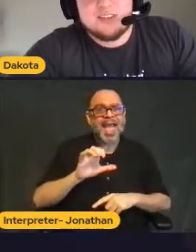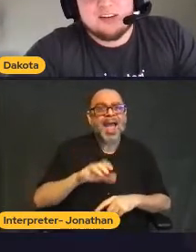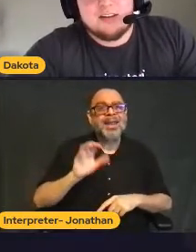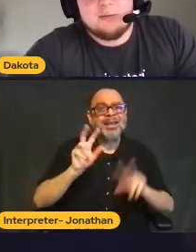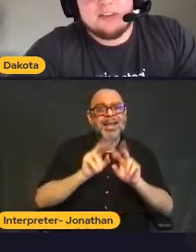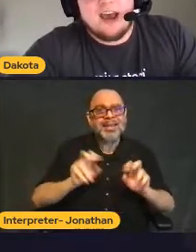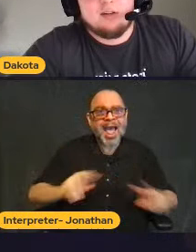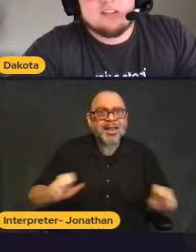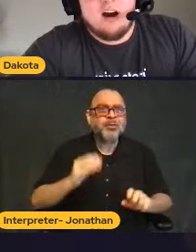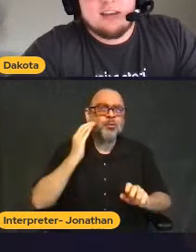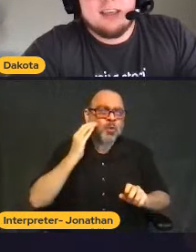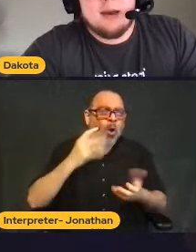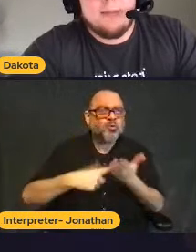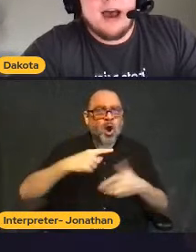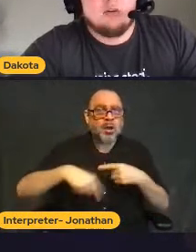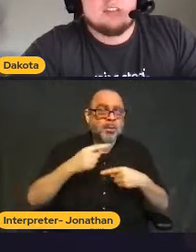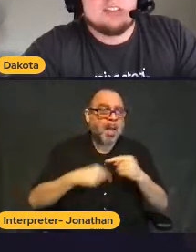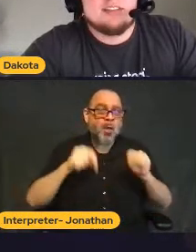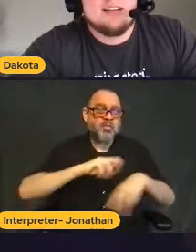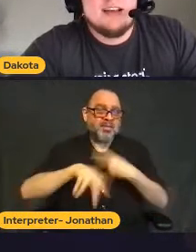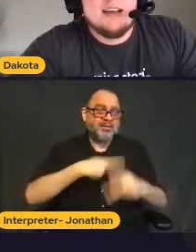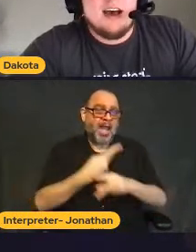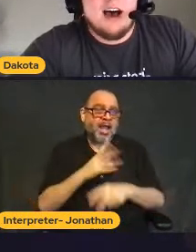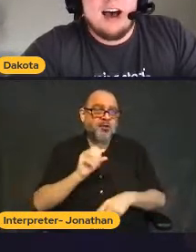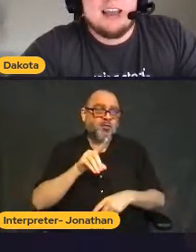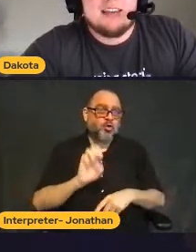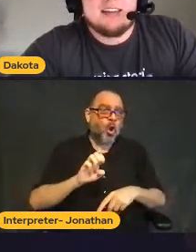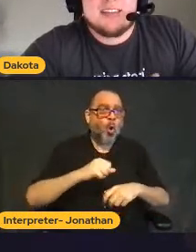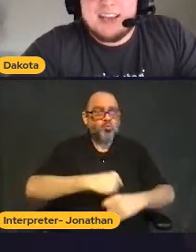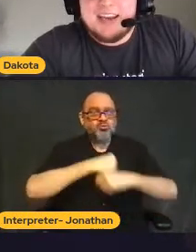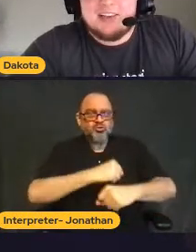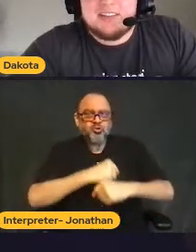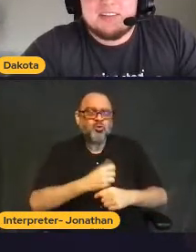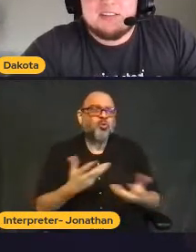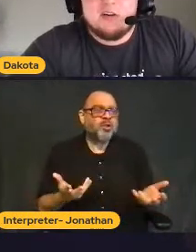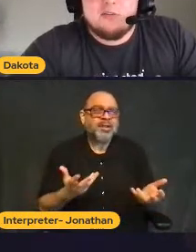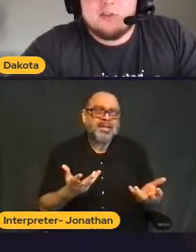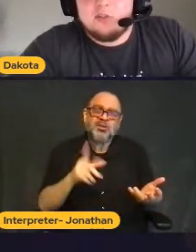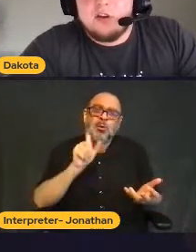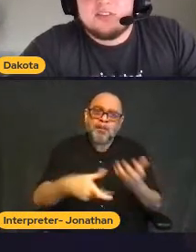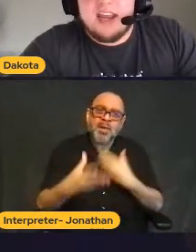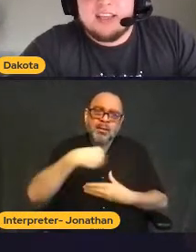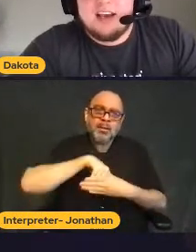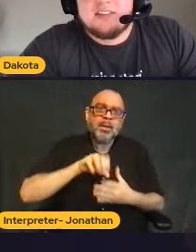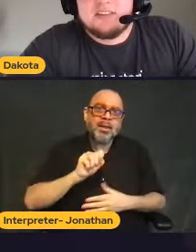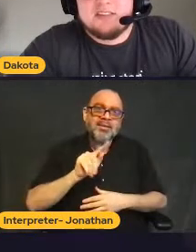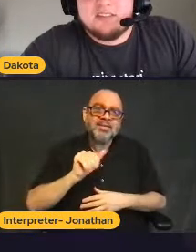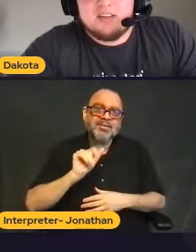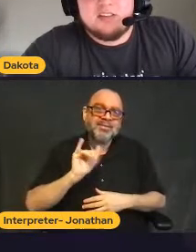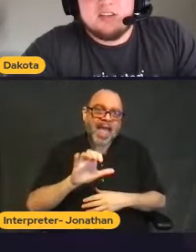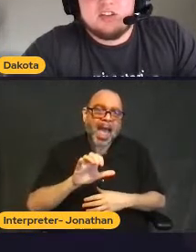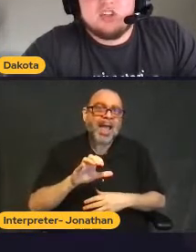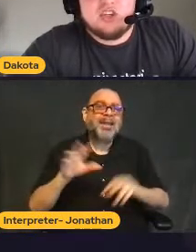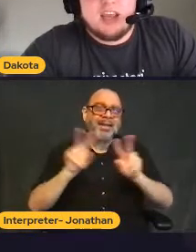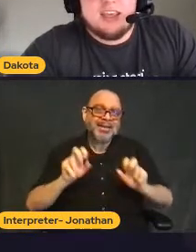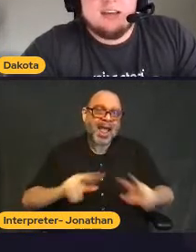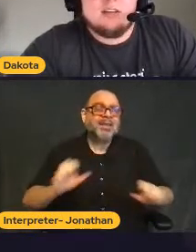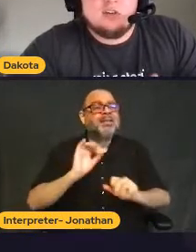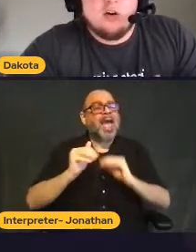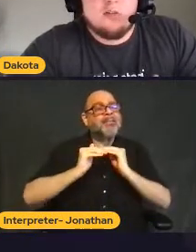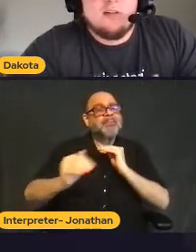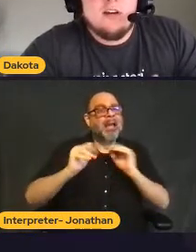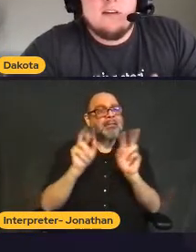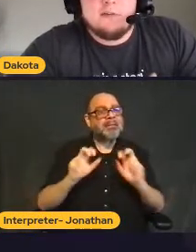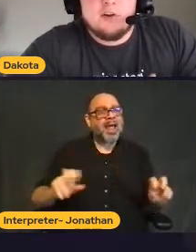as code security without talking about static analysis. So for those who don't know, static analysis is essentially just